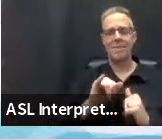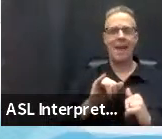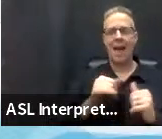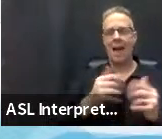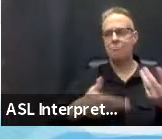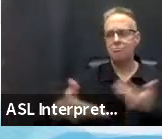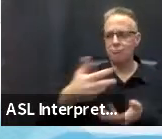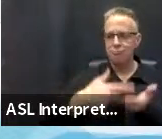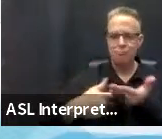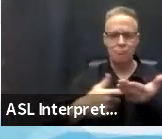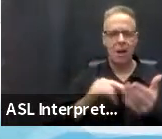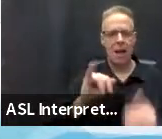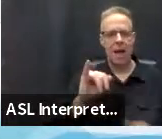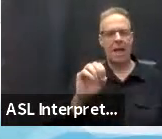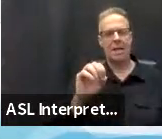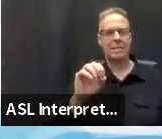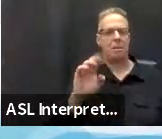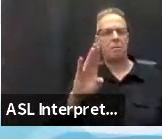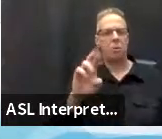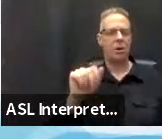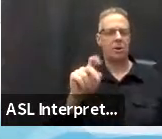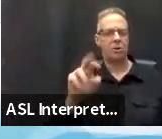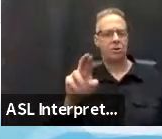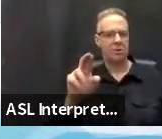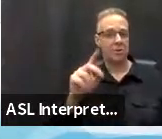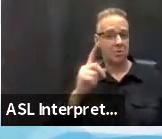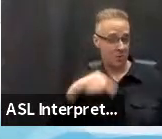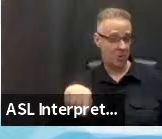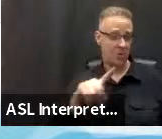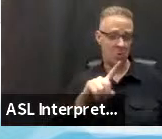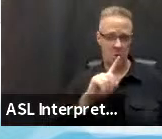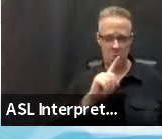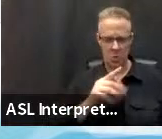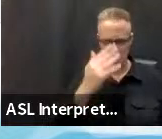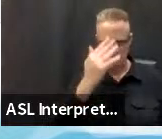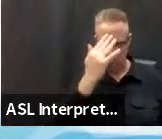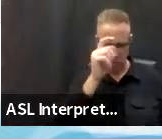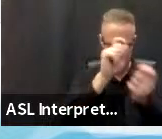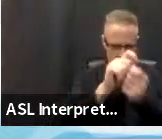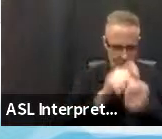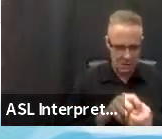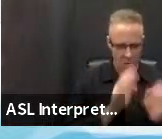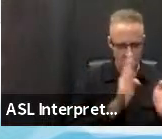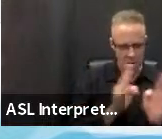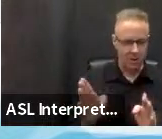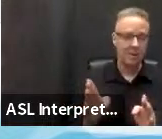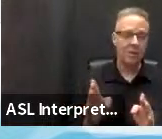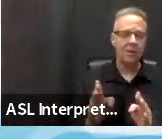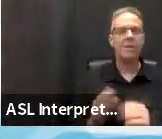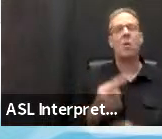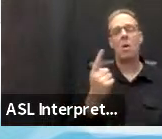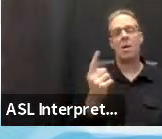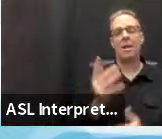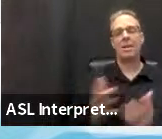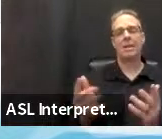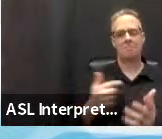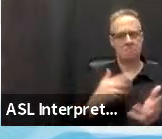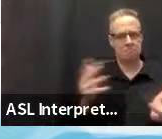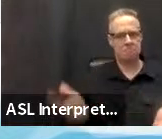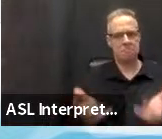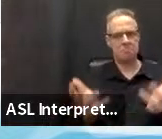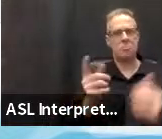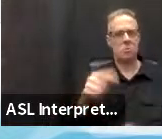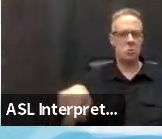is because we know that you are actually all pretty detail oriented folks. So one of the things that we're going to encourage you to